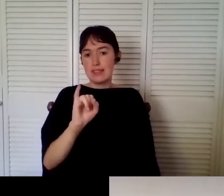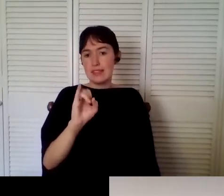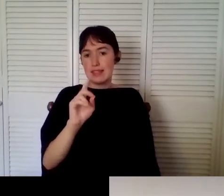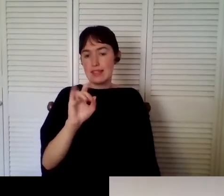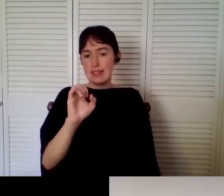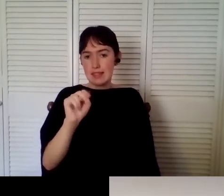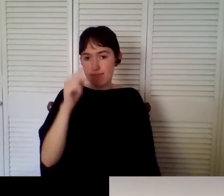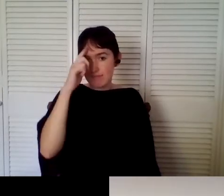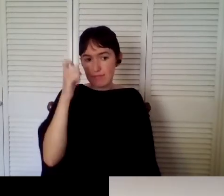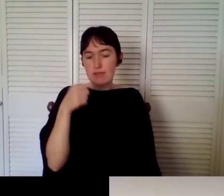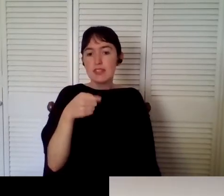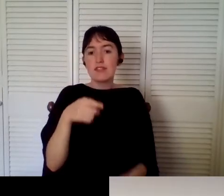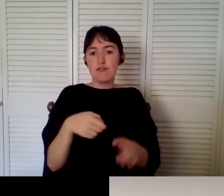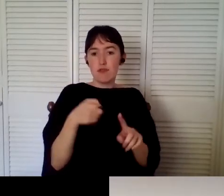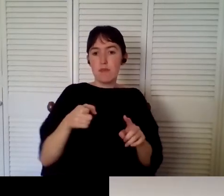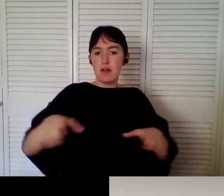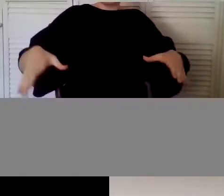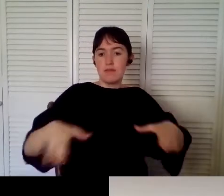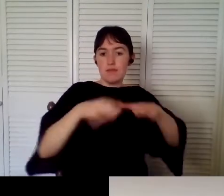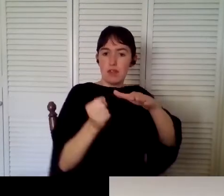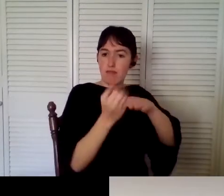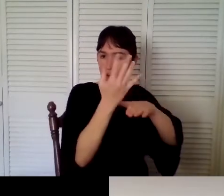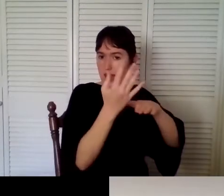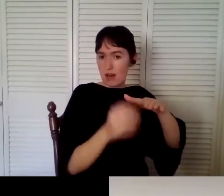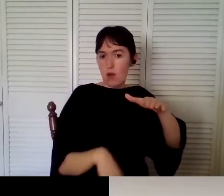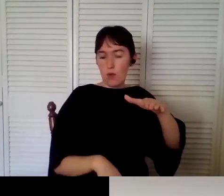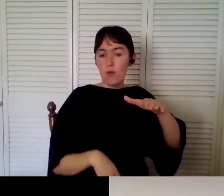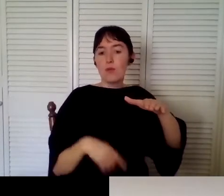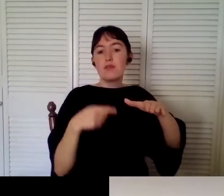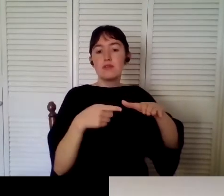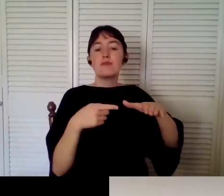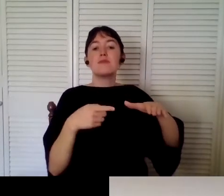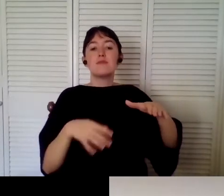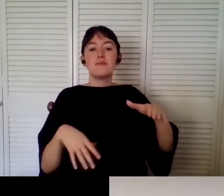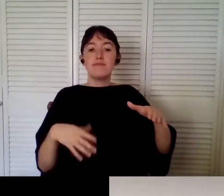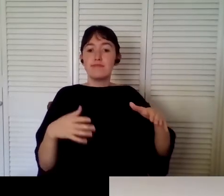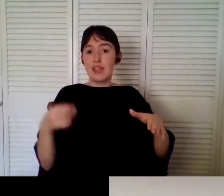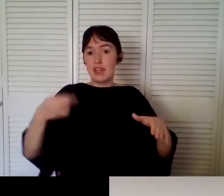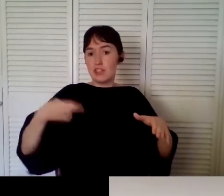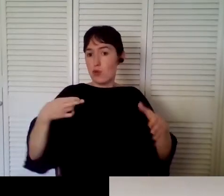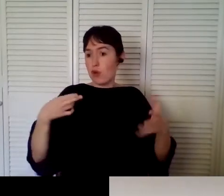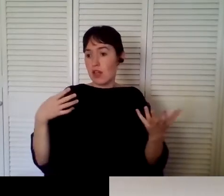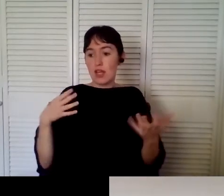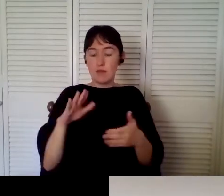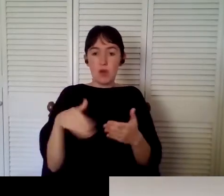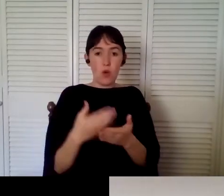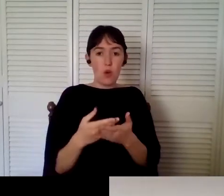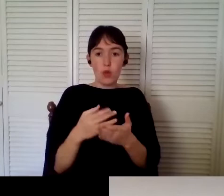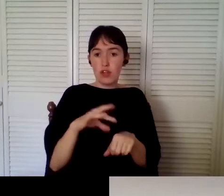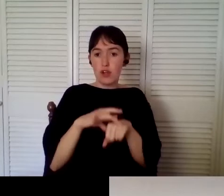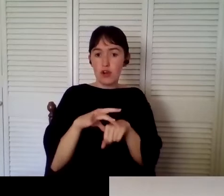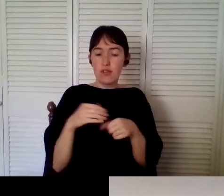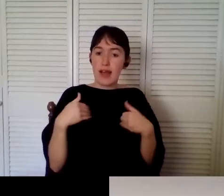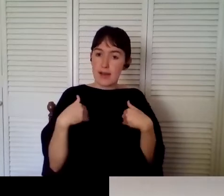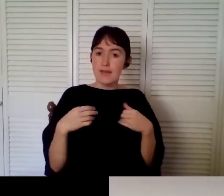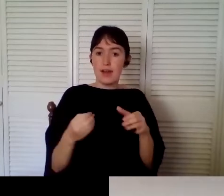a continent doesn't have active current volcanic activity, historically the entire Earth is volcanic activity. So you can find obsidian